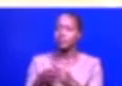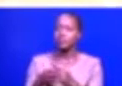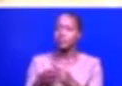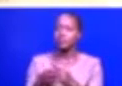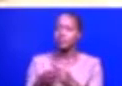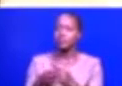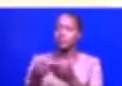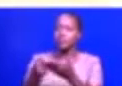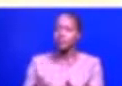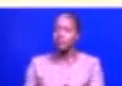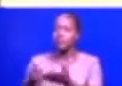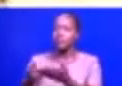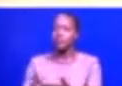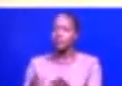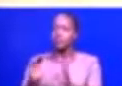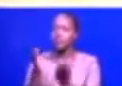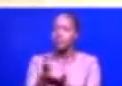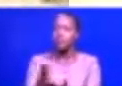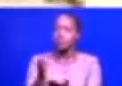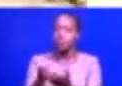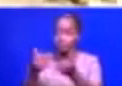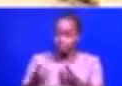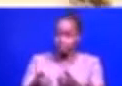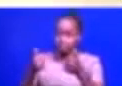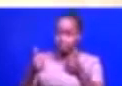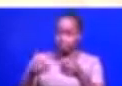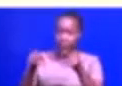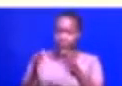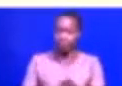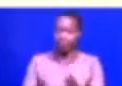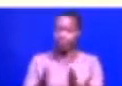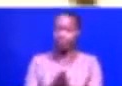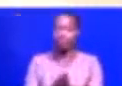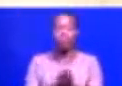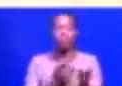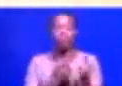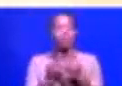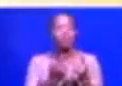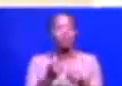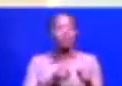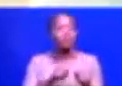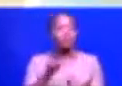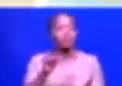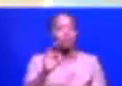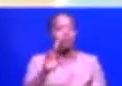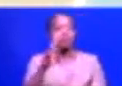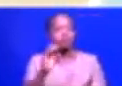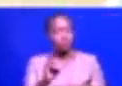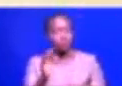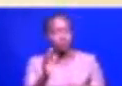the discussion on World Cup qualifiers. Just tell us about AFROCAN, because that